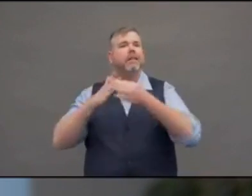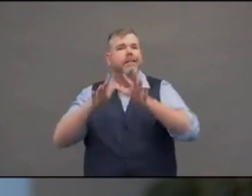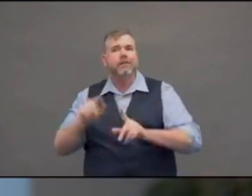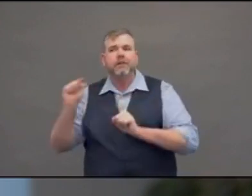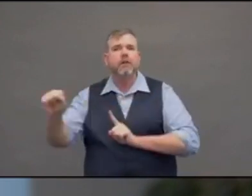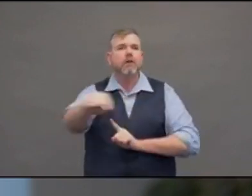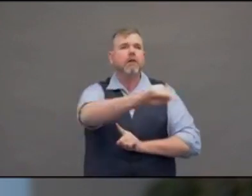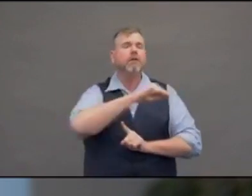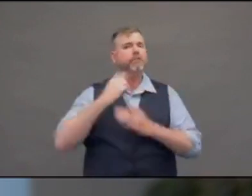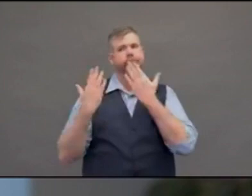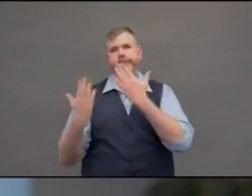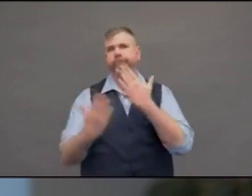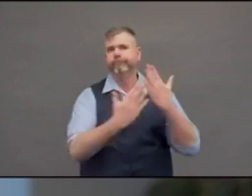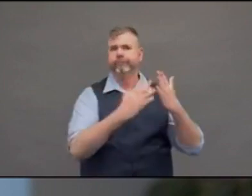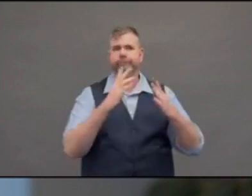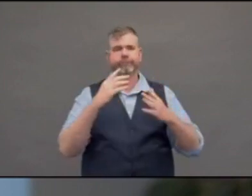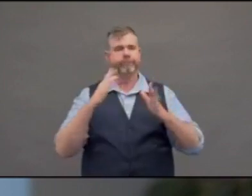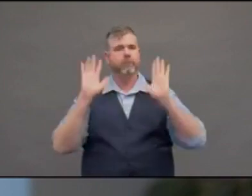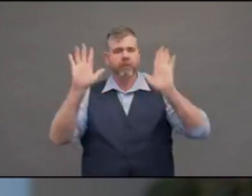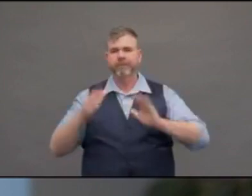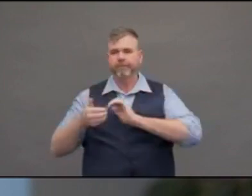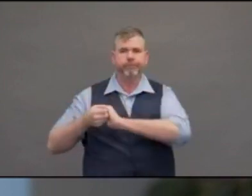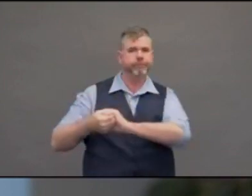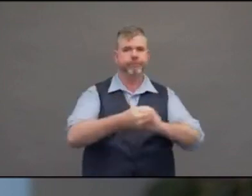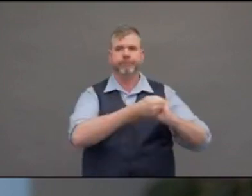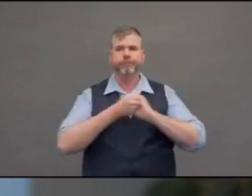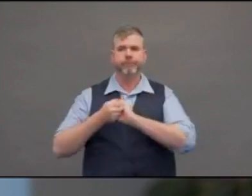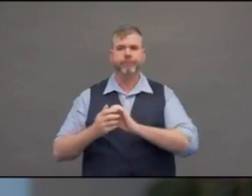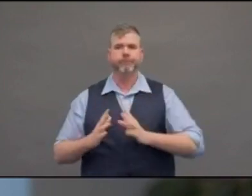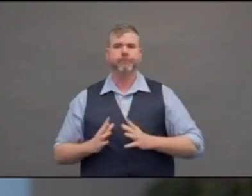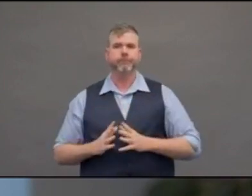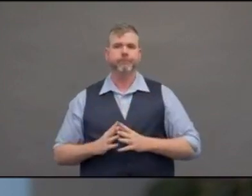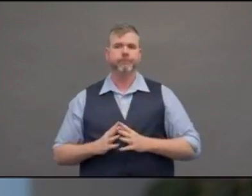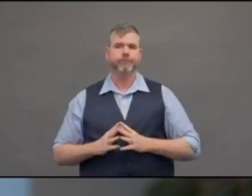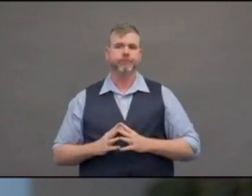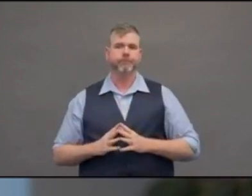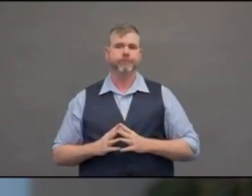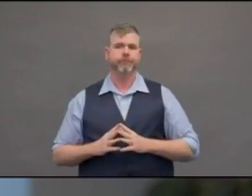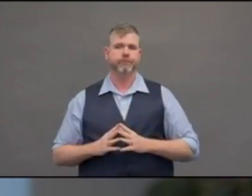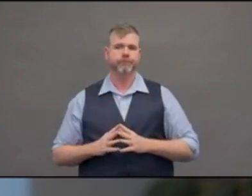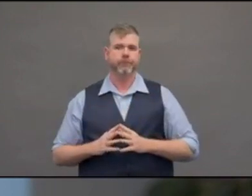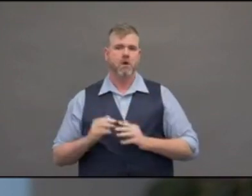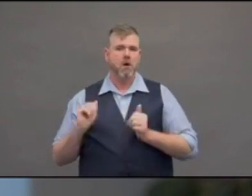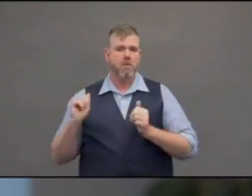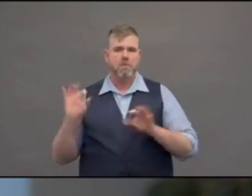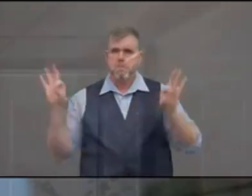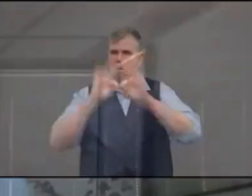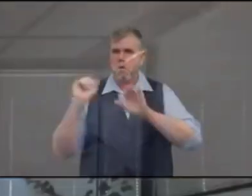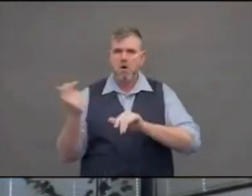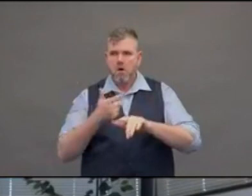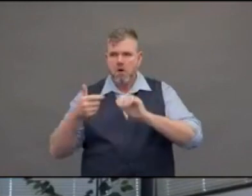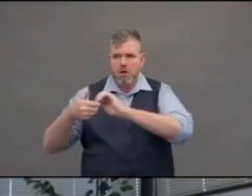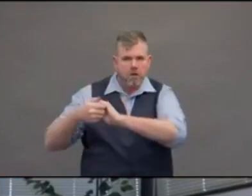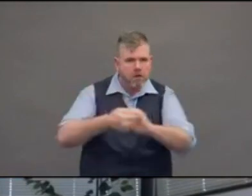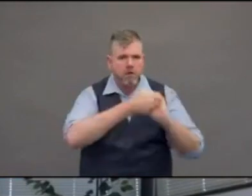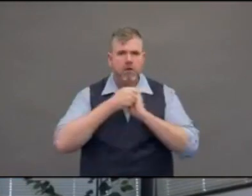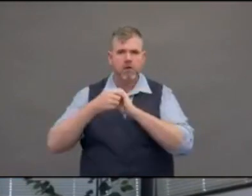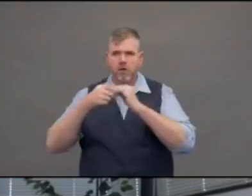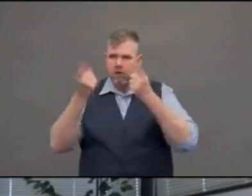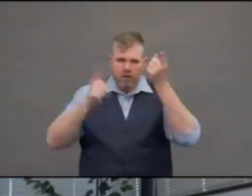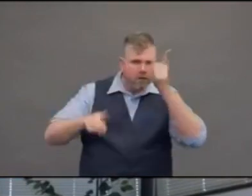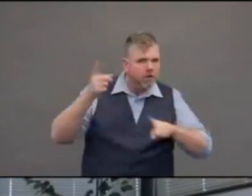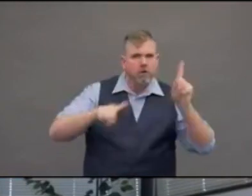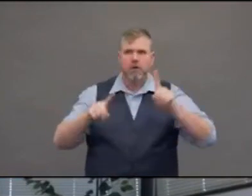to exercise good judgment and follow the guidance that we're getting. One final question